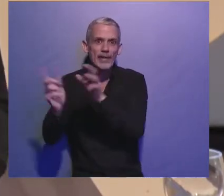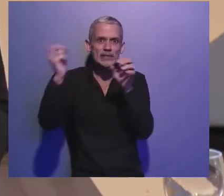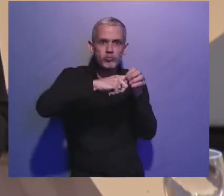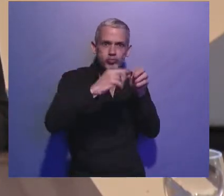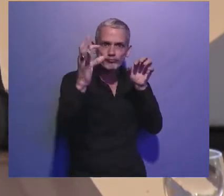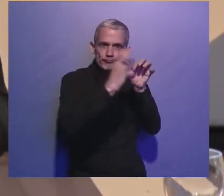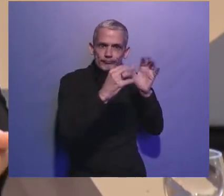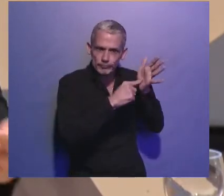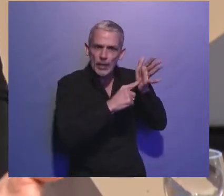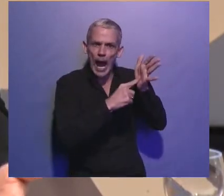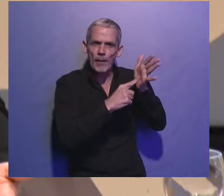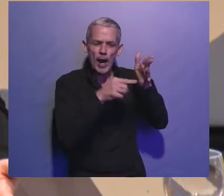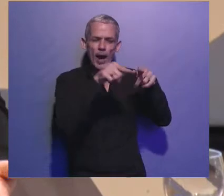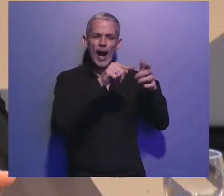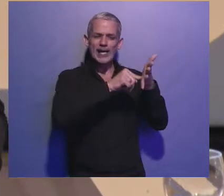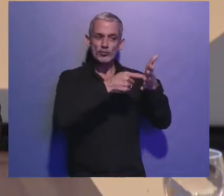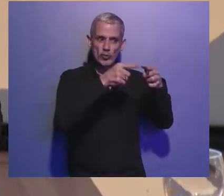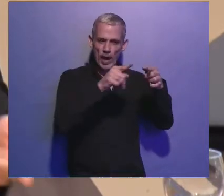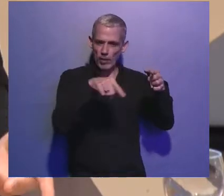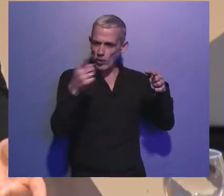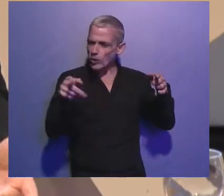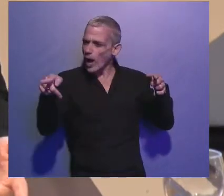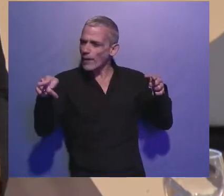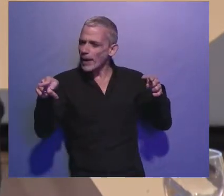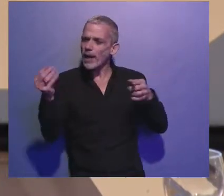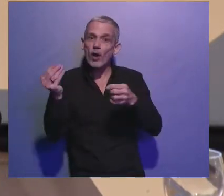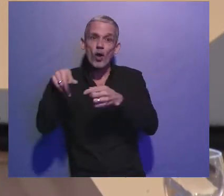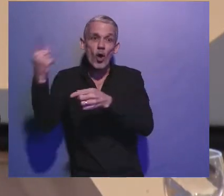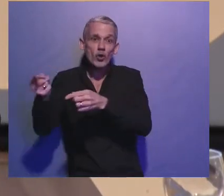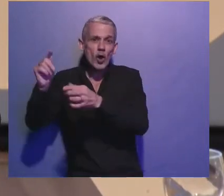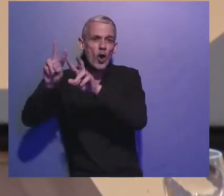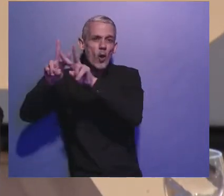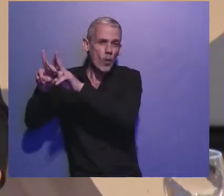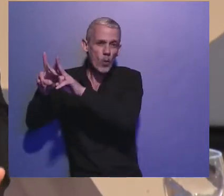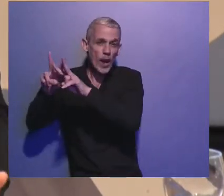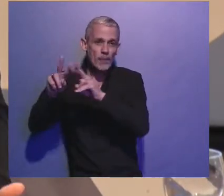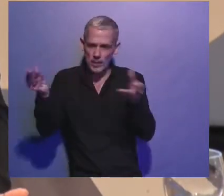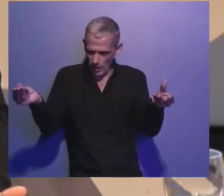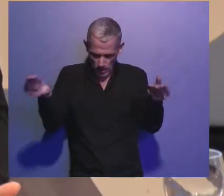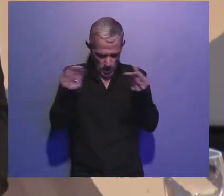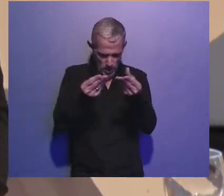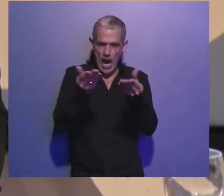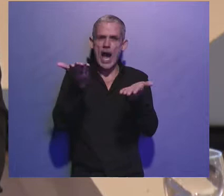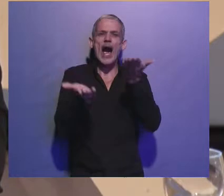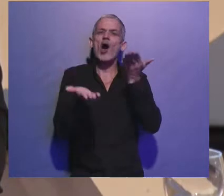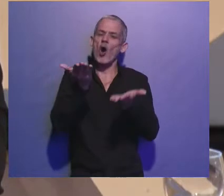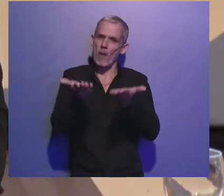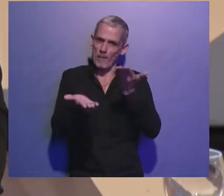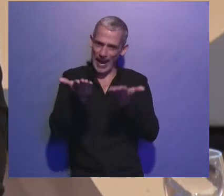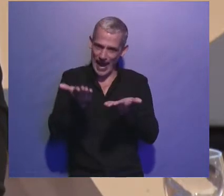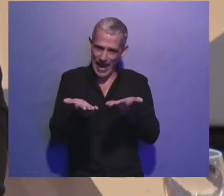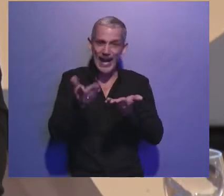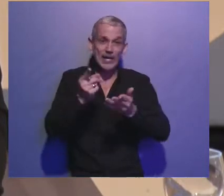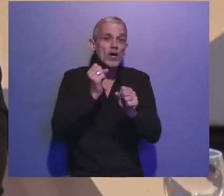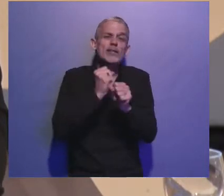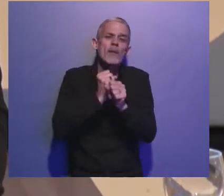them to what implementation practice it outlines. So that's very much a work in progress, but in many cases